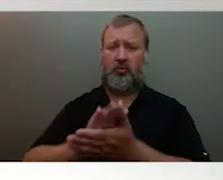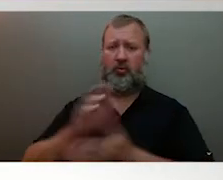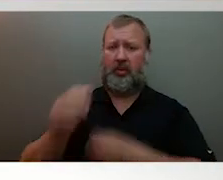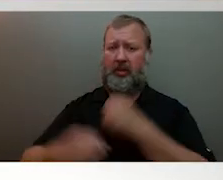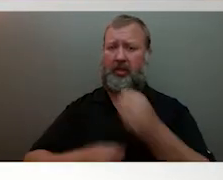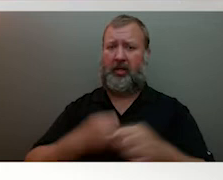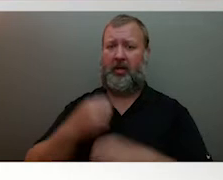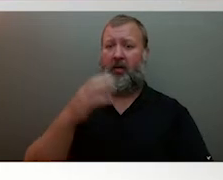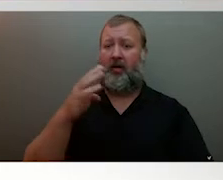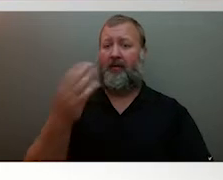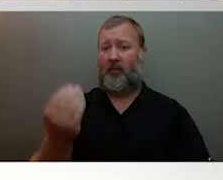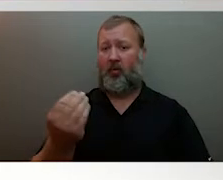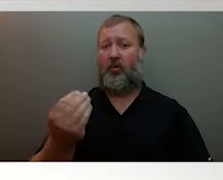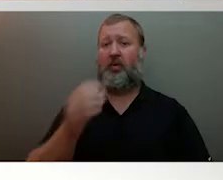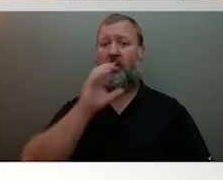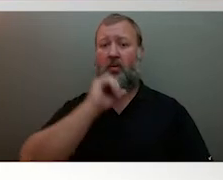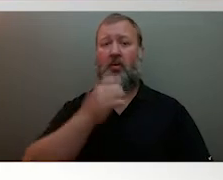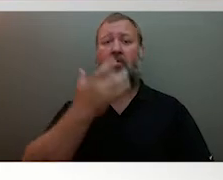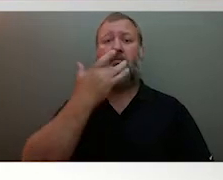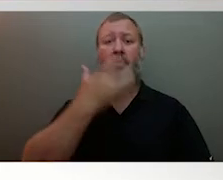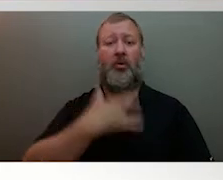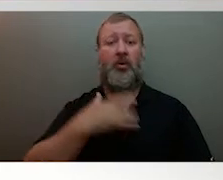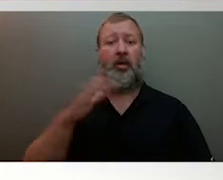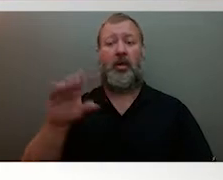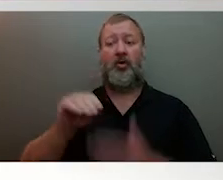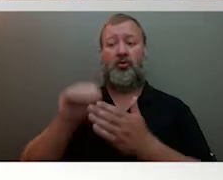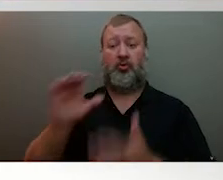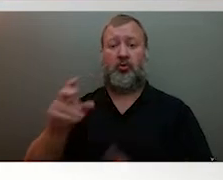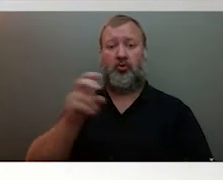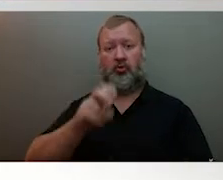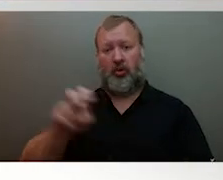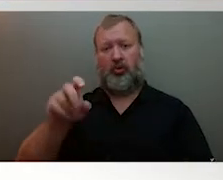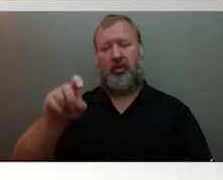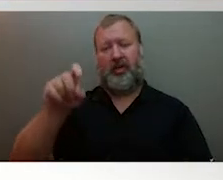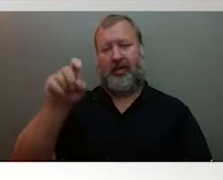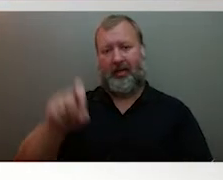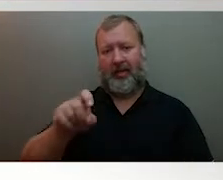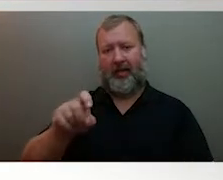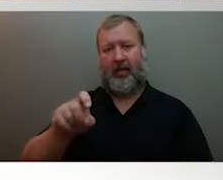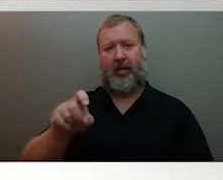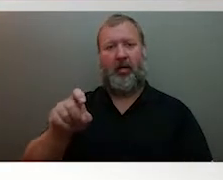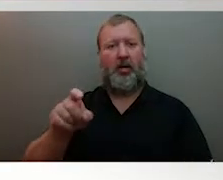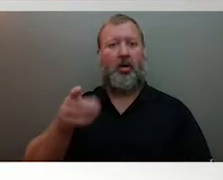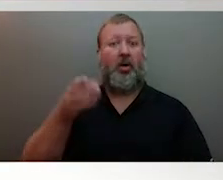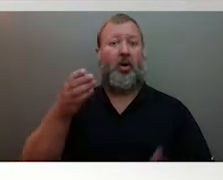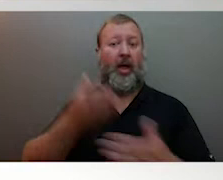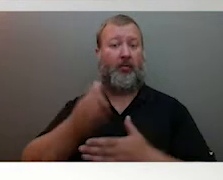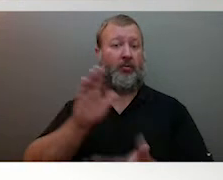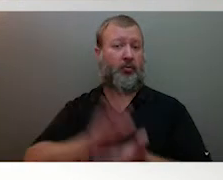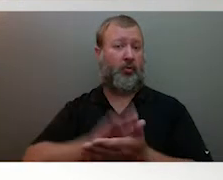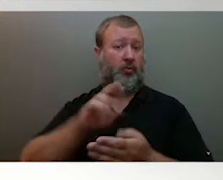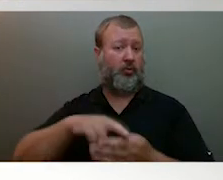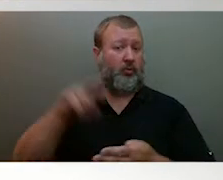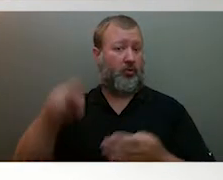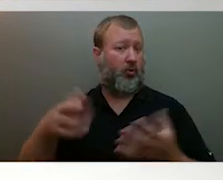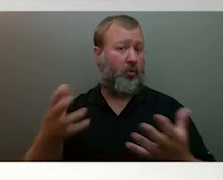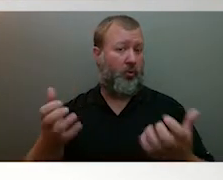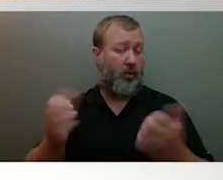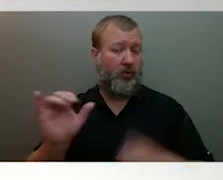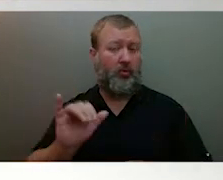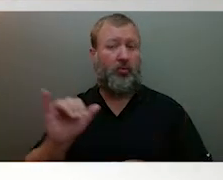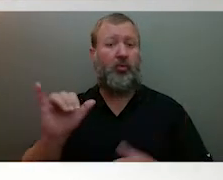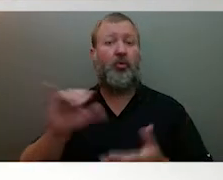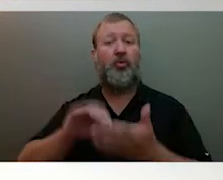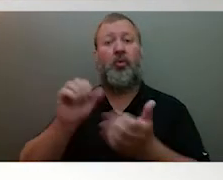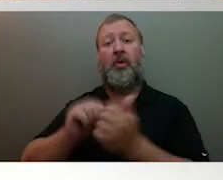student's 14th birthday, a statement of the student's transition needs and desired post-school outcome. Students with